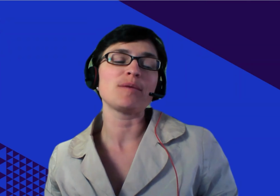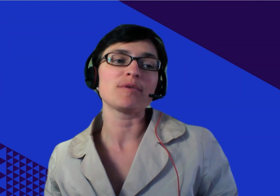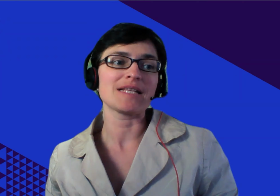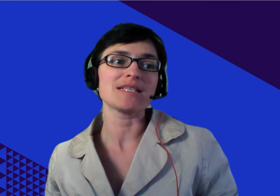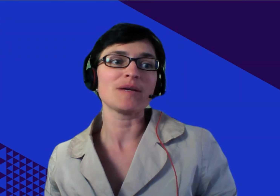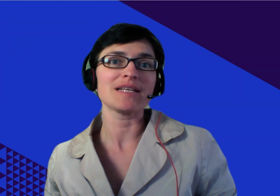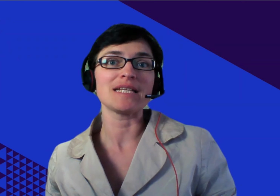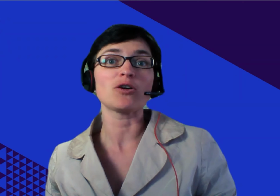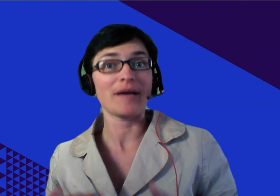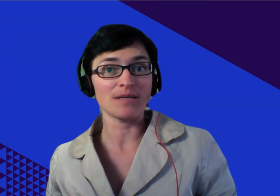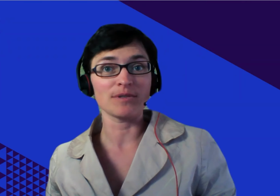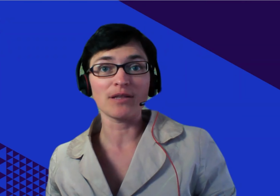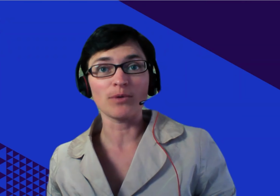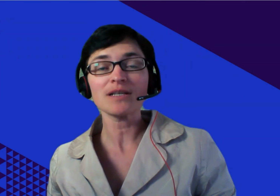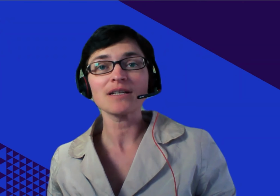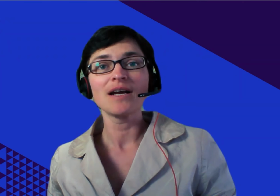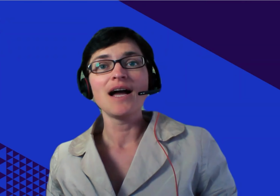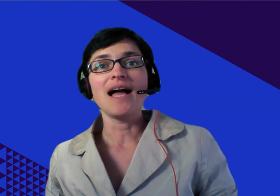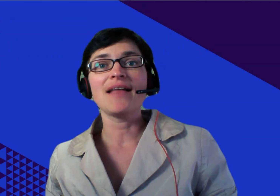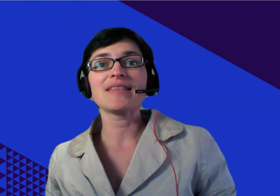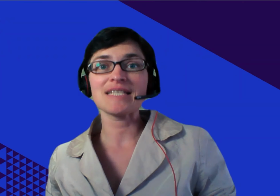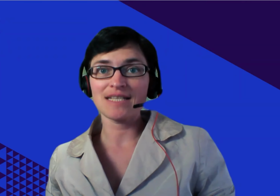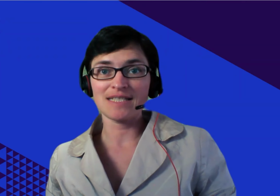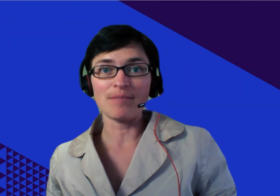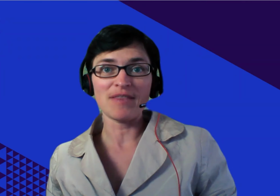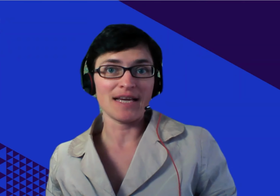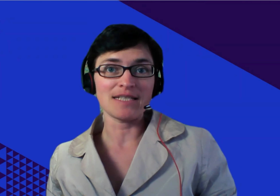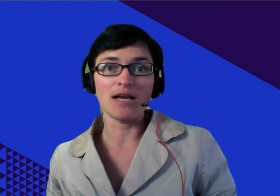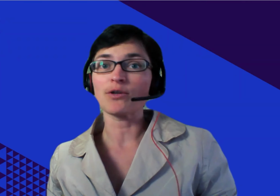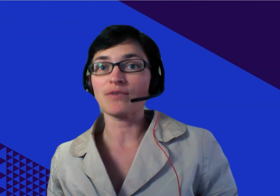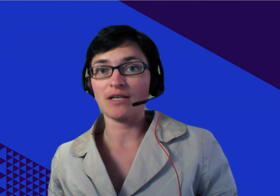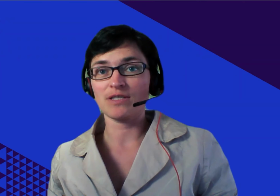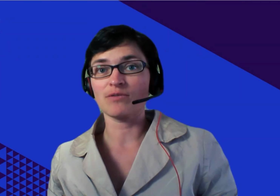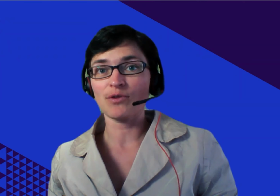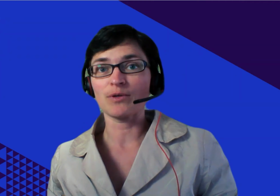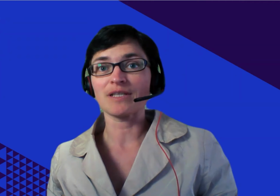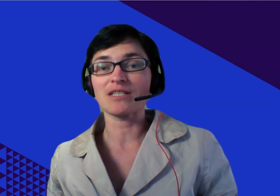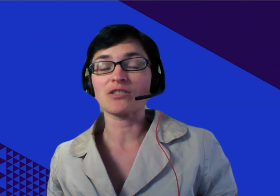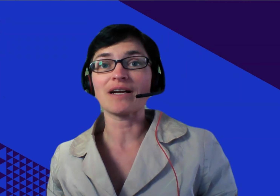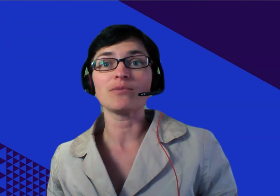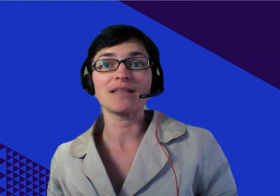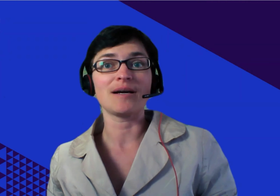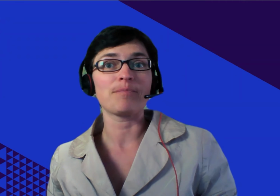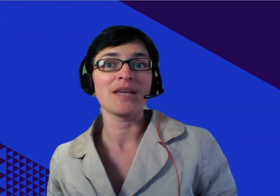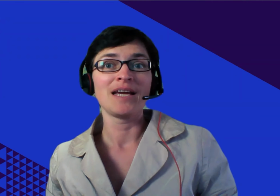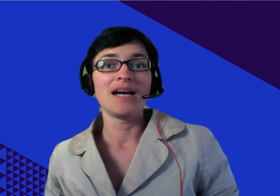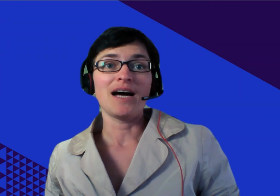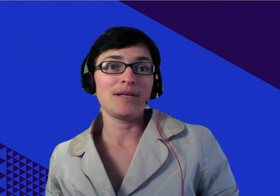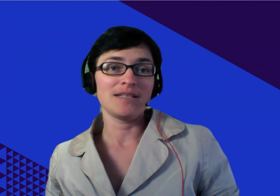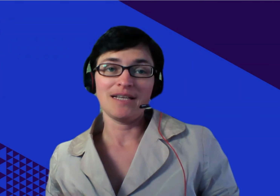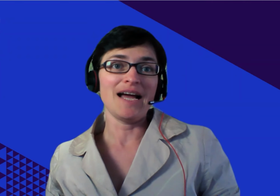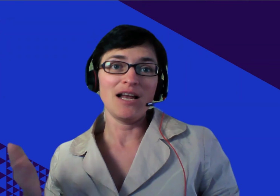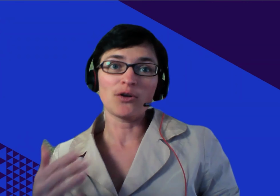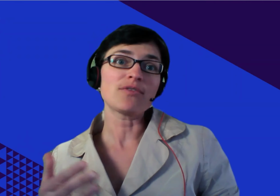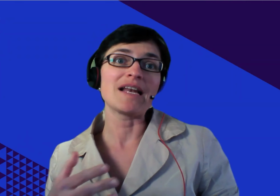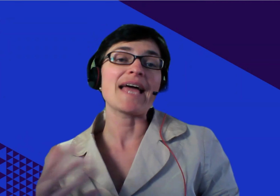benefits for people with disability compatible with work. And this is something that a lot of countries around the world are struggling with. I